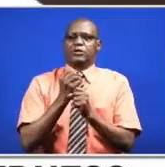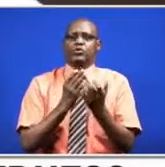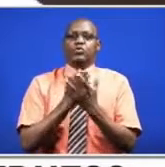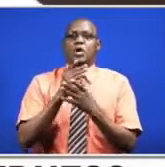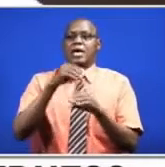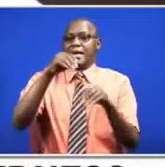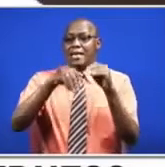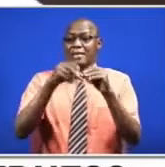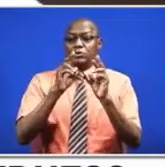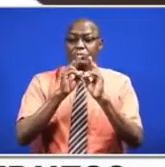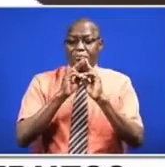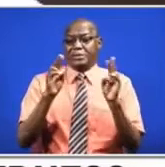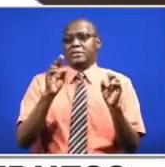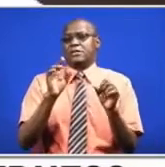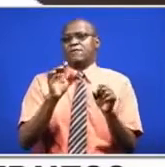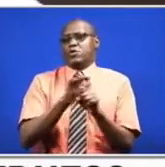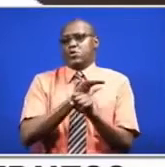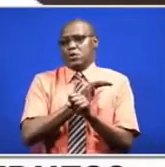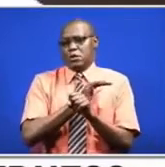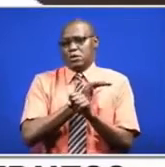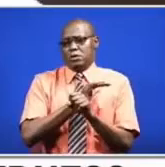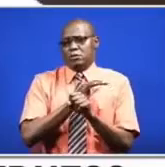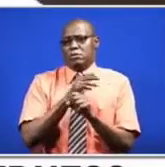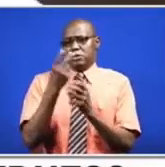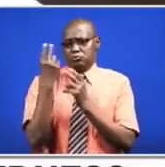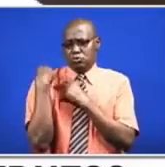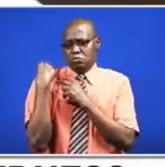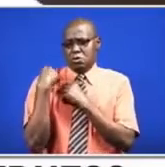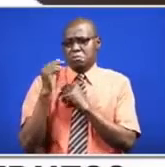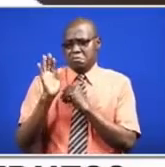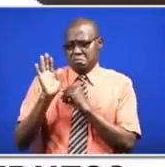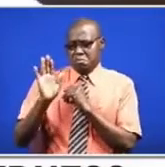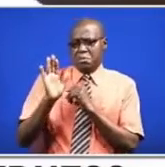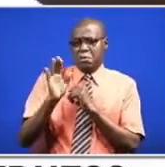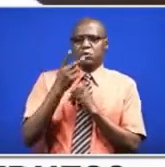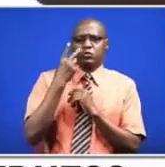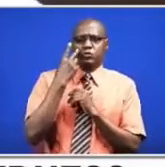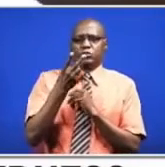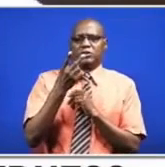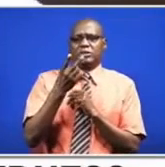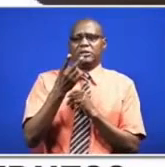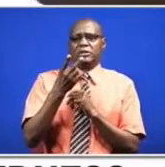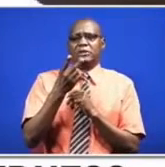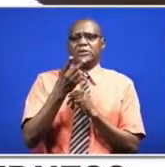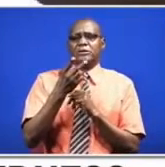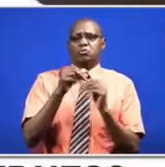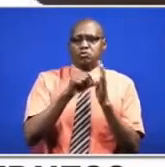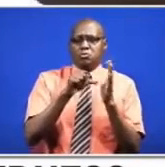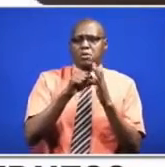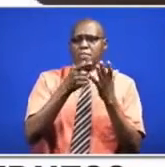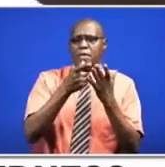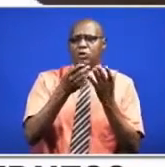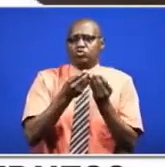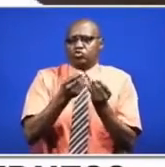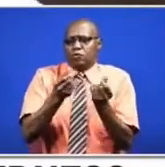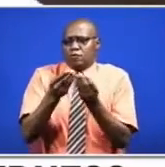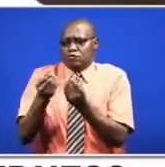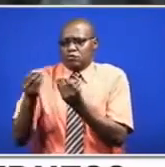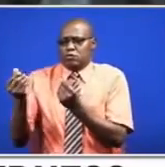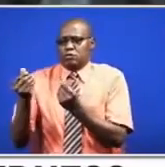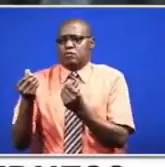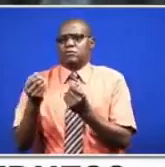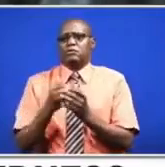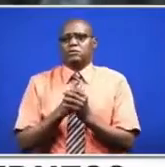are peaceful and should take upon its duties to seal any loopholes that point out to election malpractices.